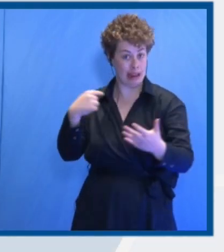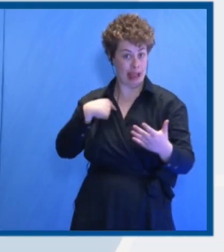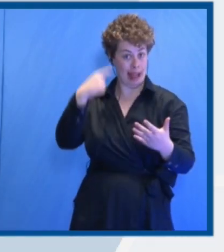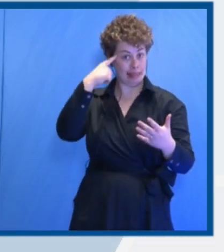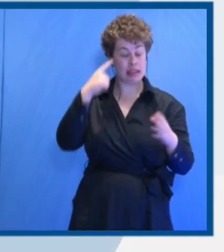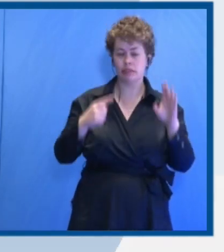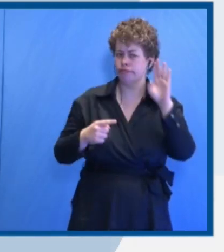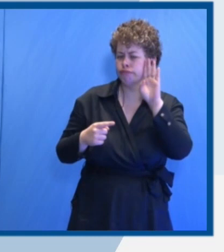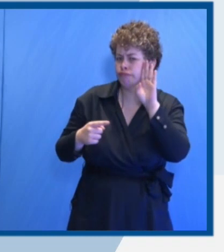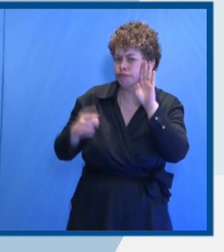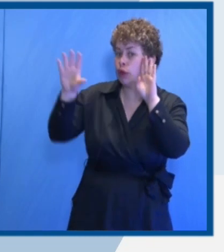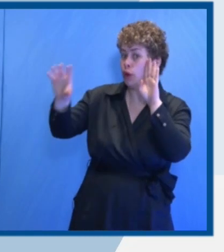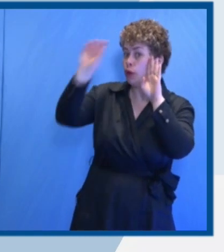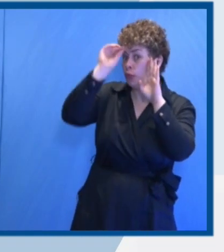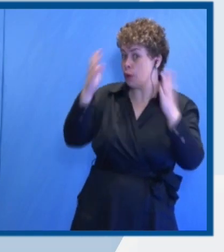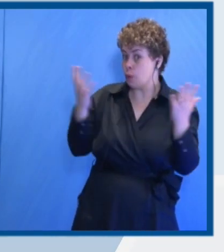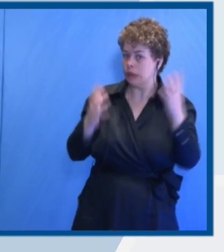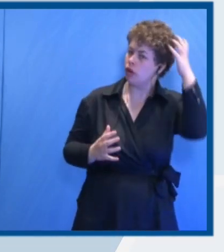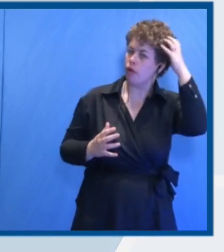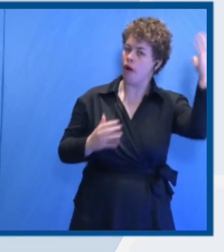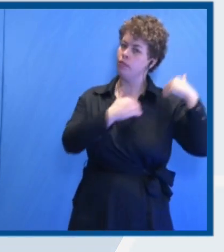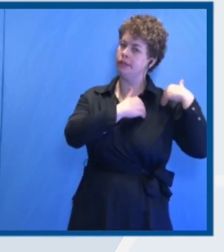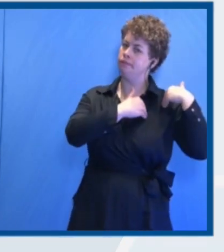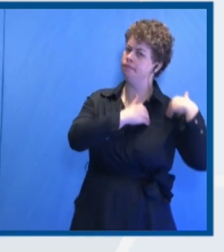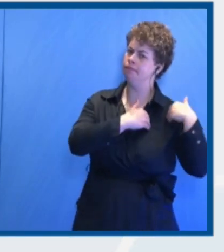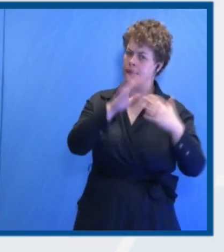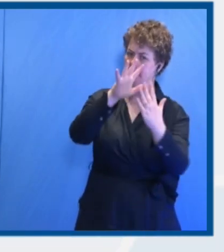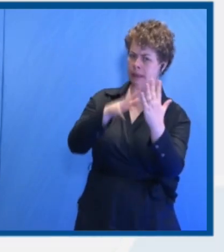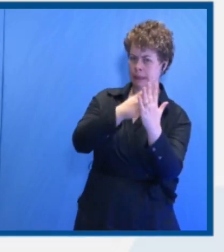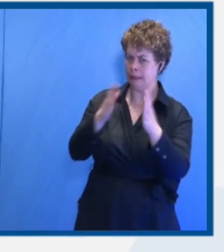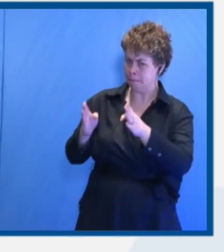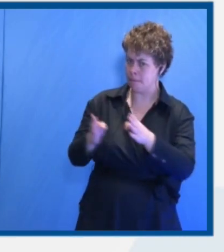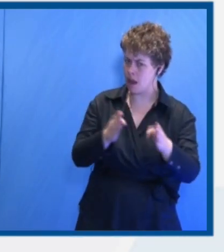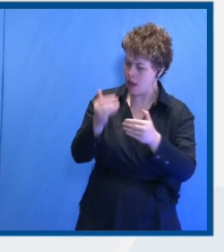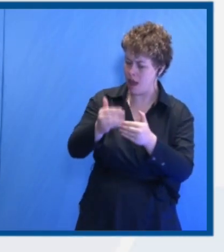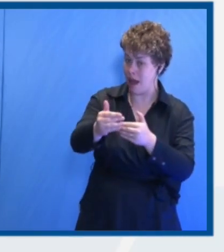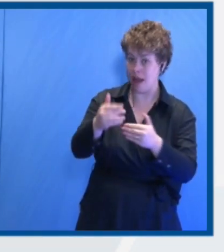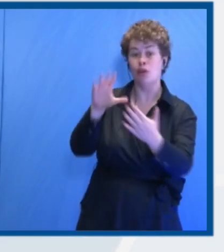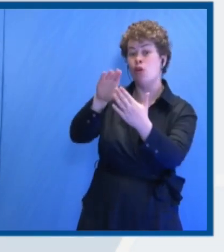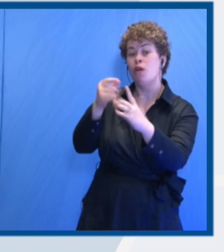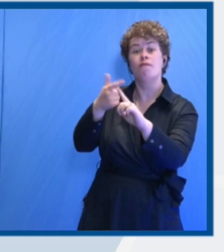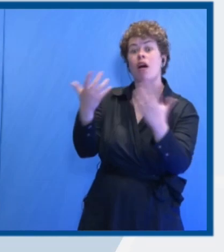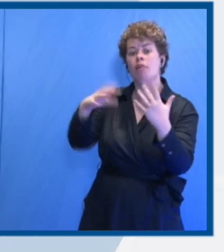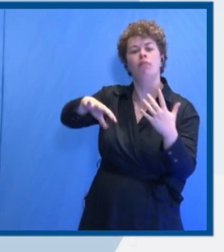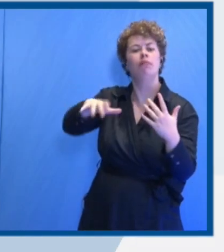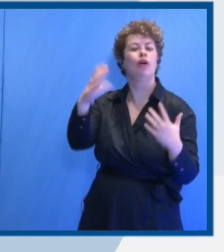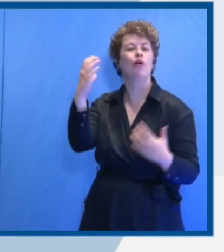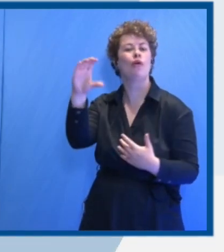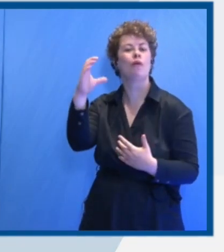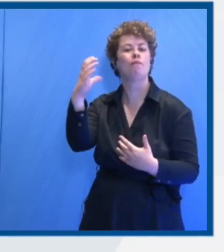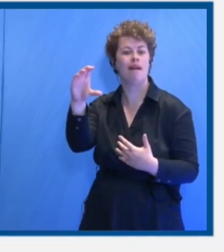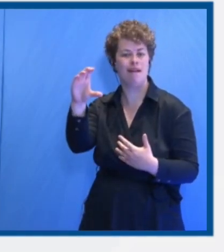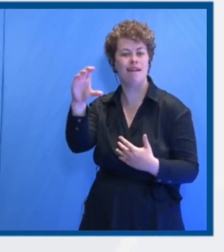strong role that government needs to play in terms of planning, as we've learned from Colombia, as well as promoting